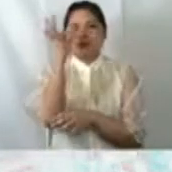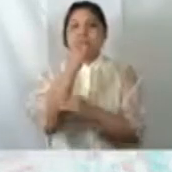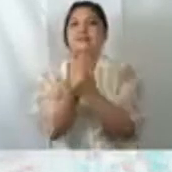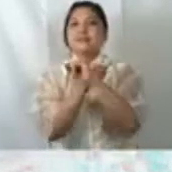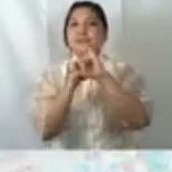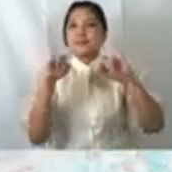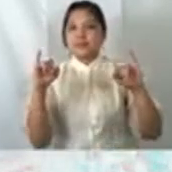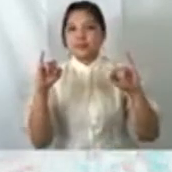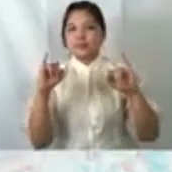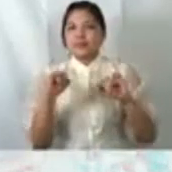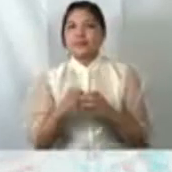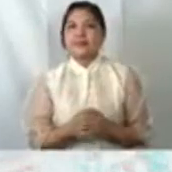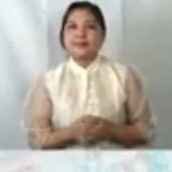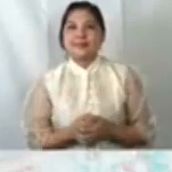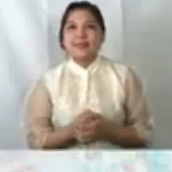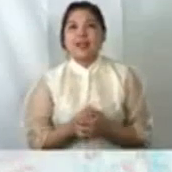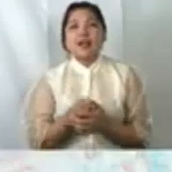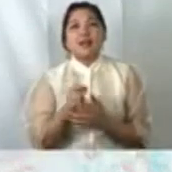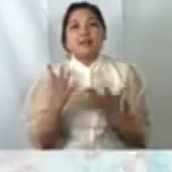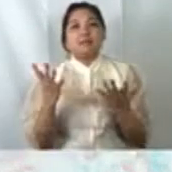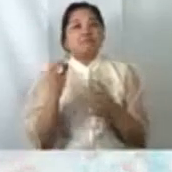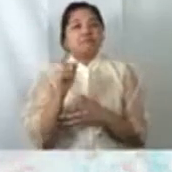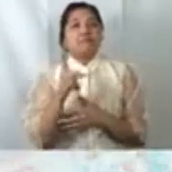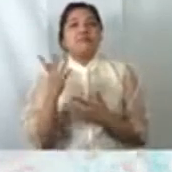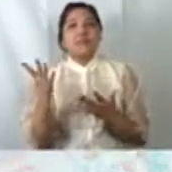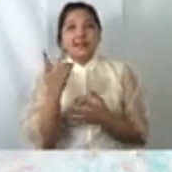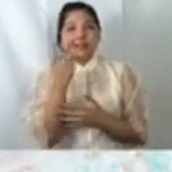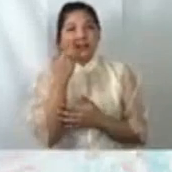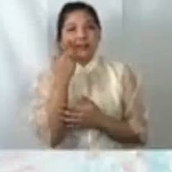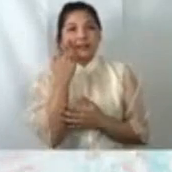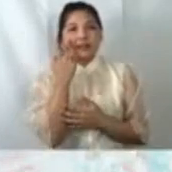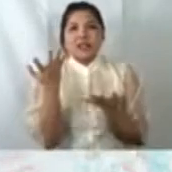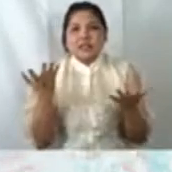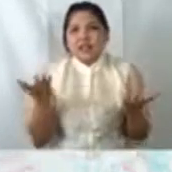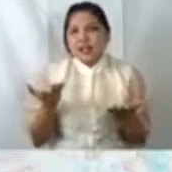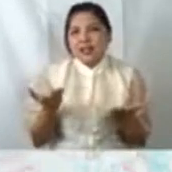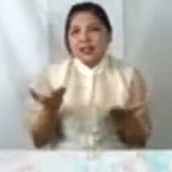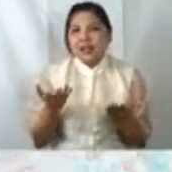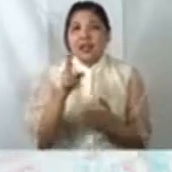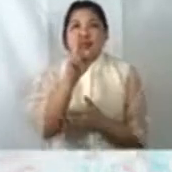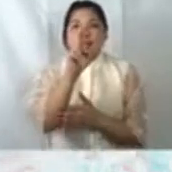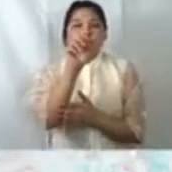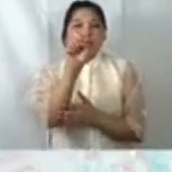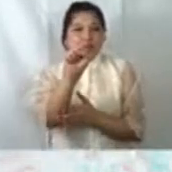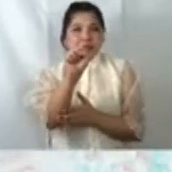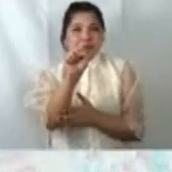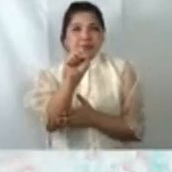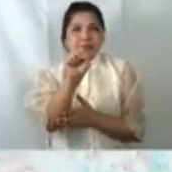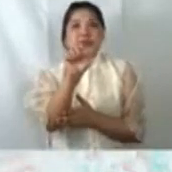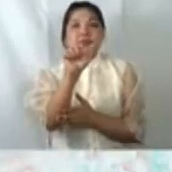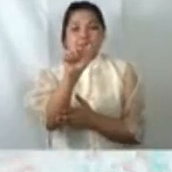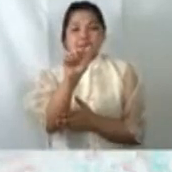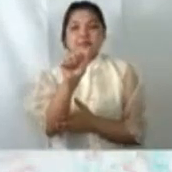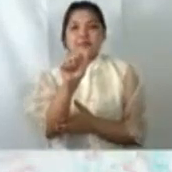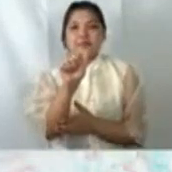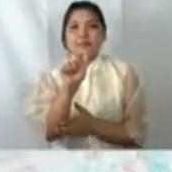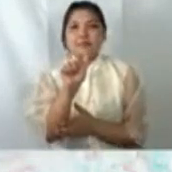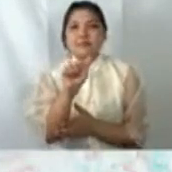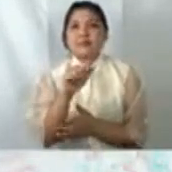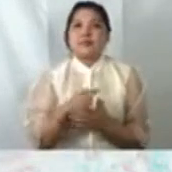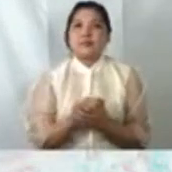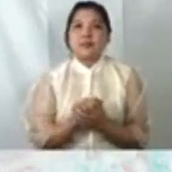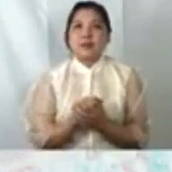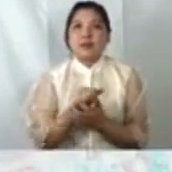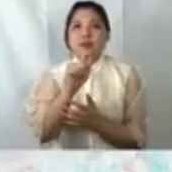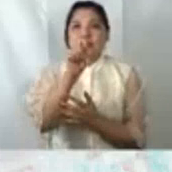independence. Okay. So tingnan niyo to, no? Whereas the United States of America by the Treaty